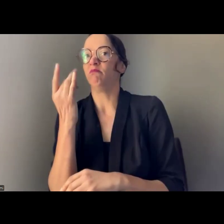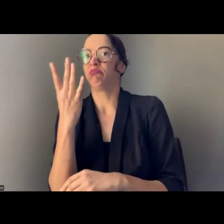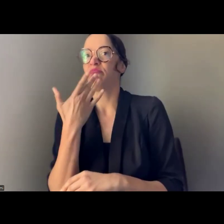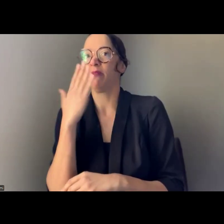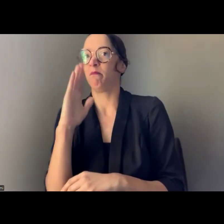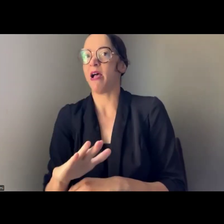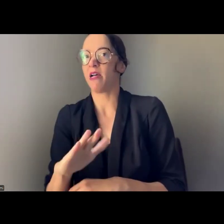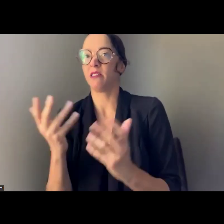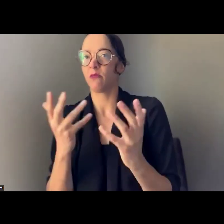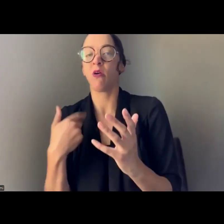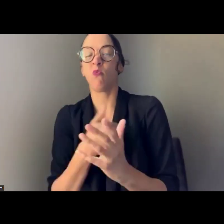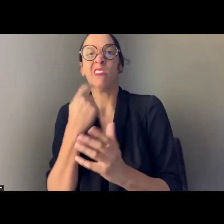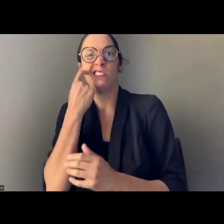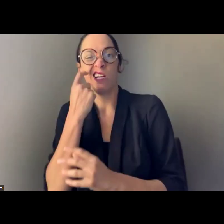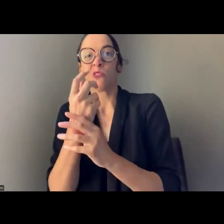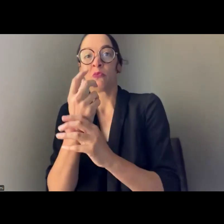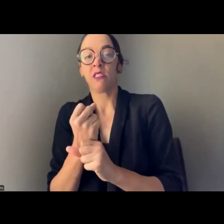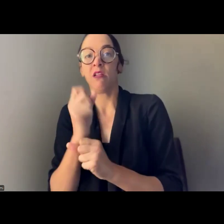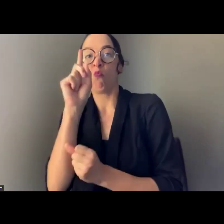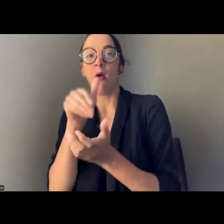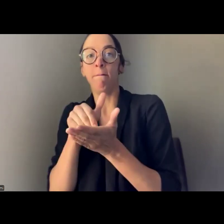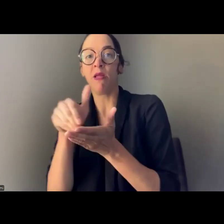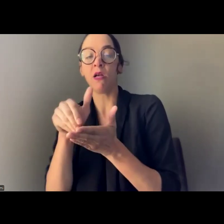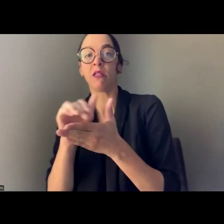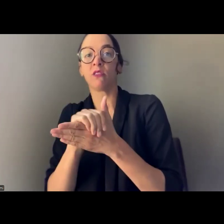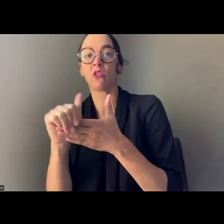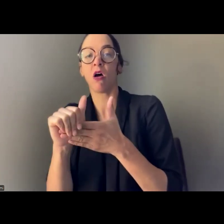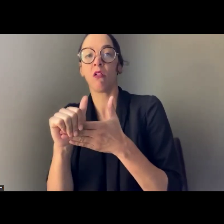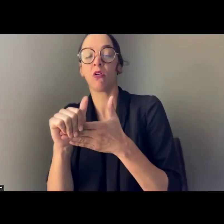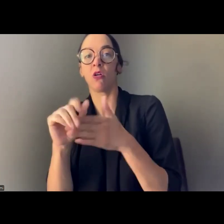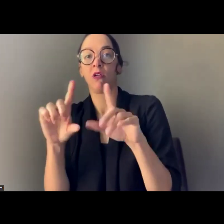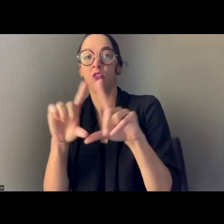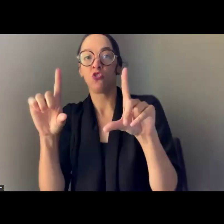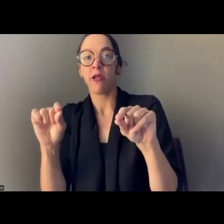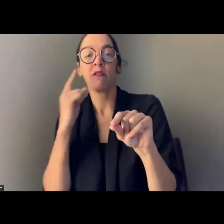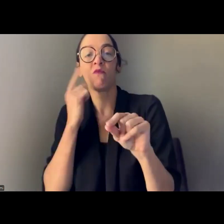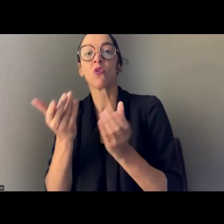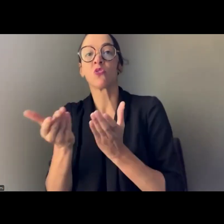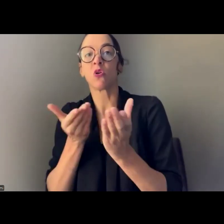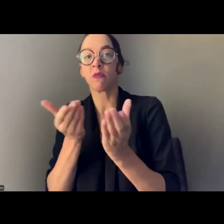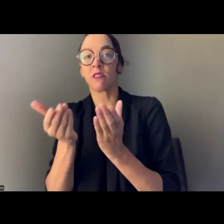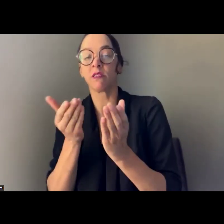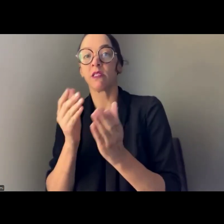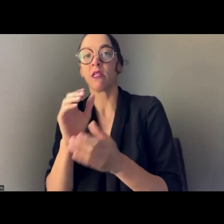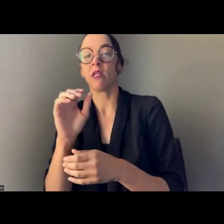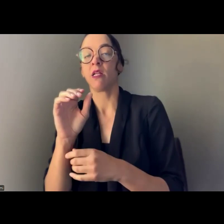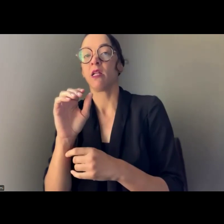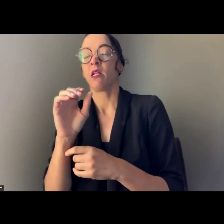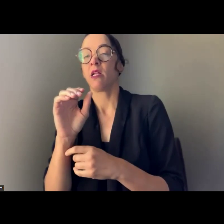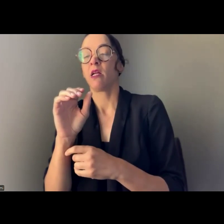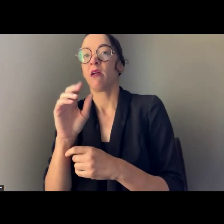for services for HCBA that represented May, June, and July